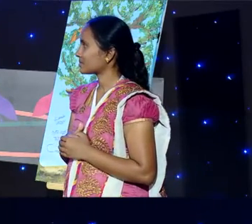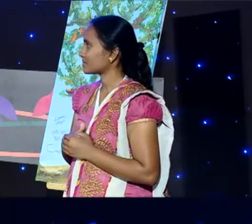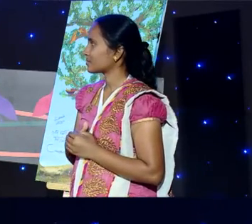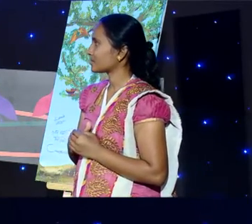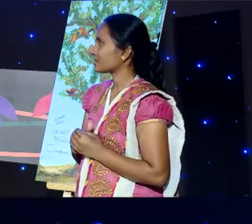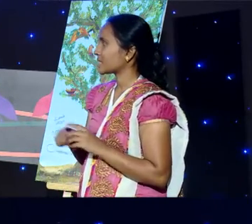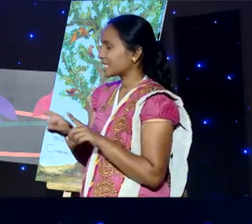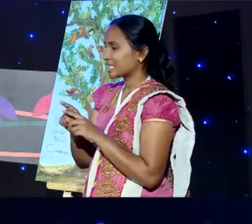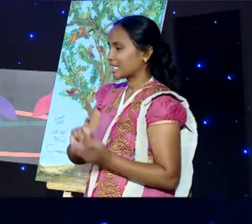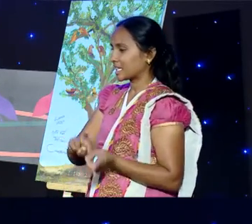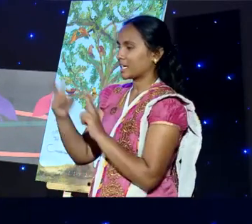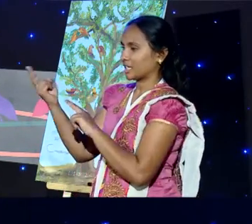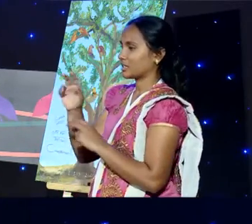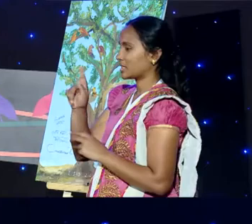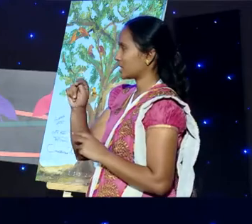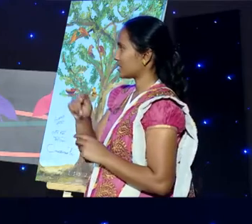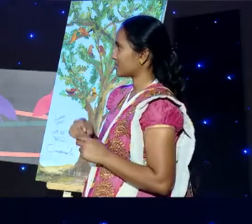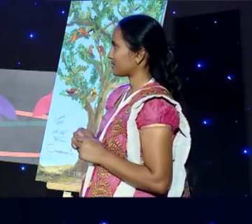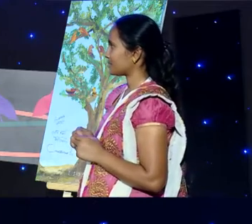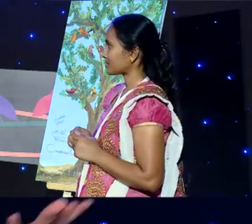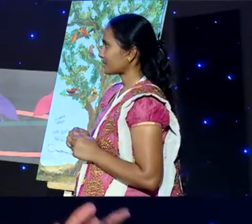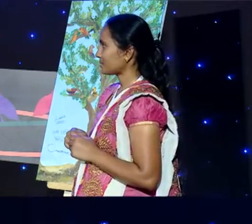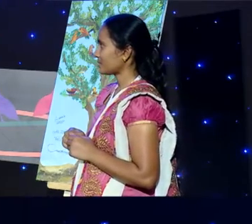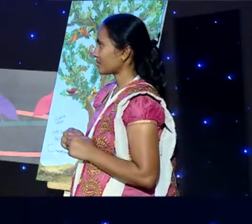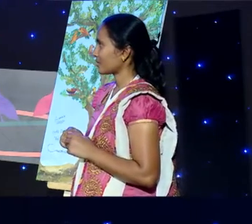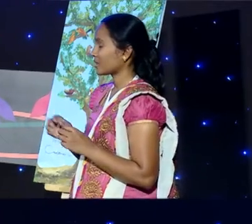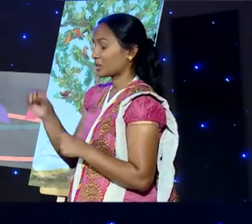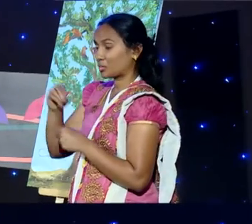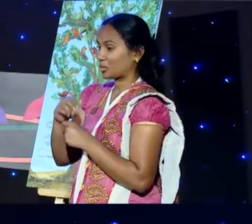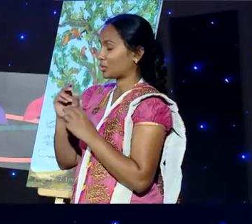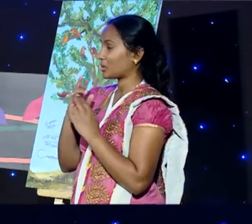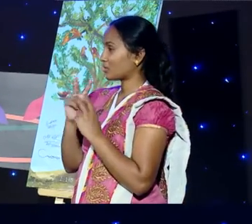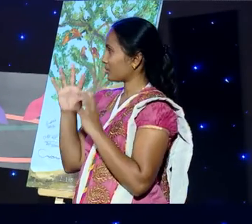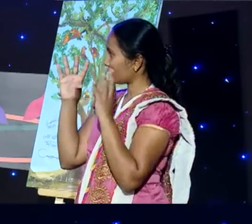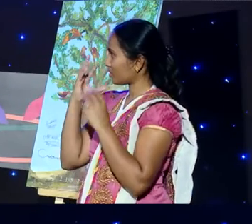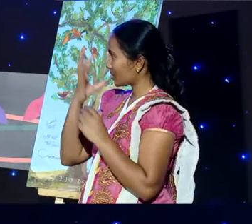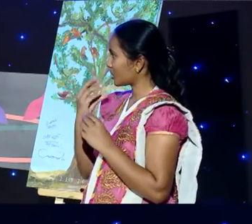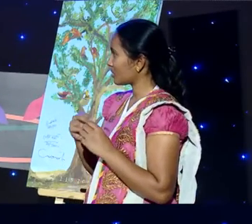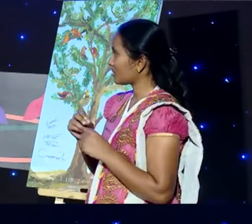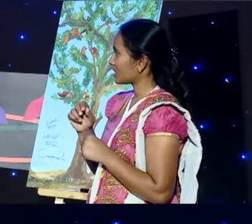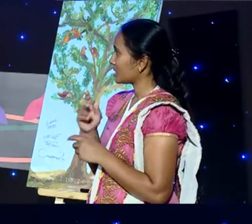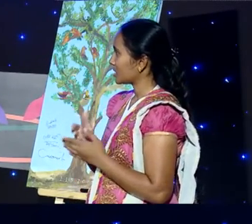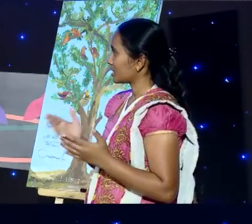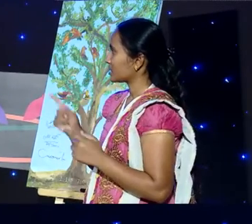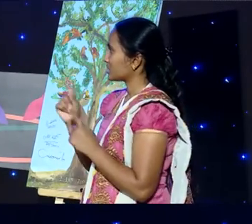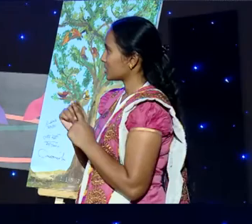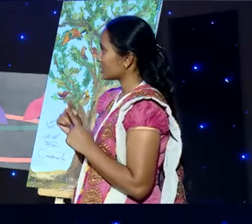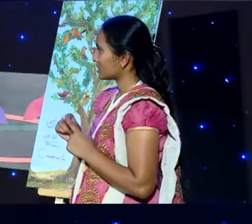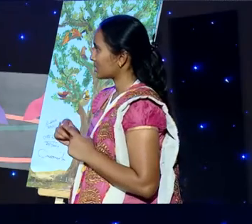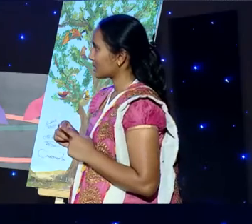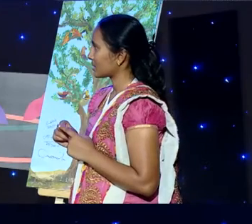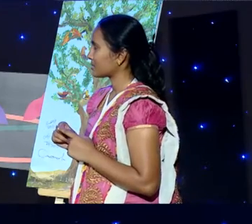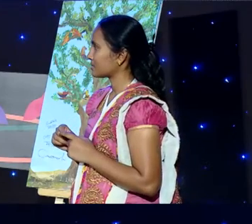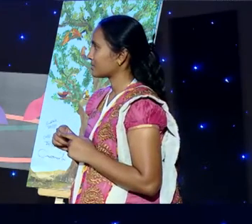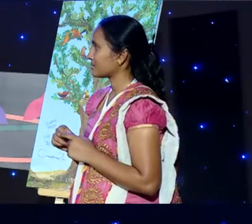transform themselves, and they write about it. And they write these amazing things. I could tell you story after story of how incredibly moving it